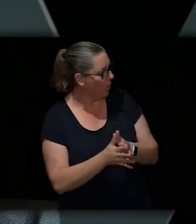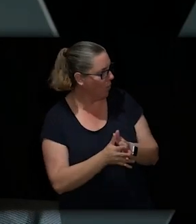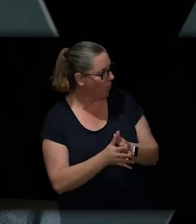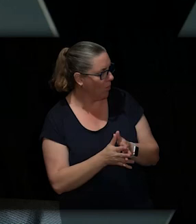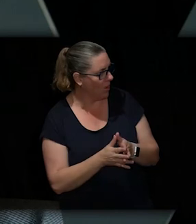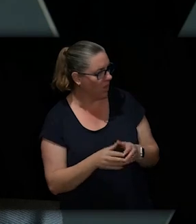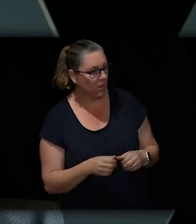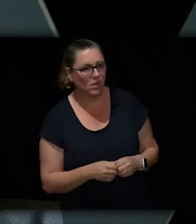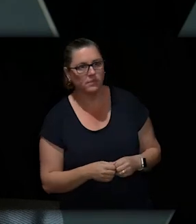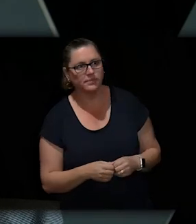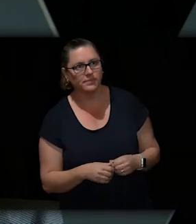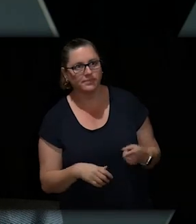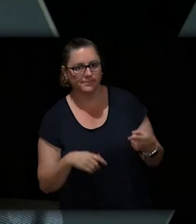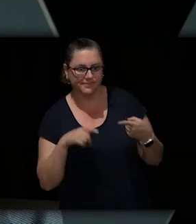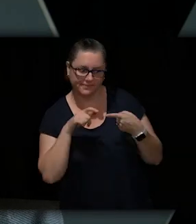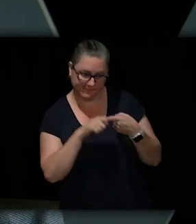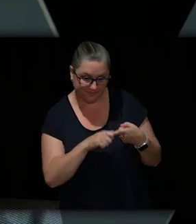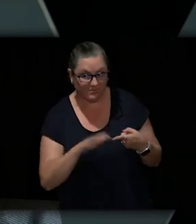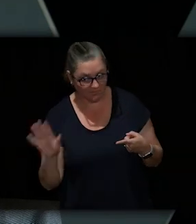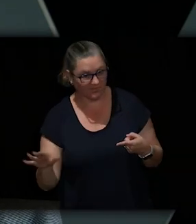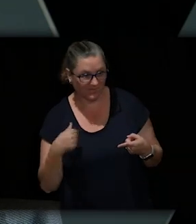First, with the caveat, I totally missed it. Like,